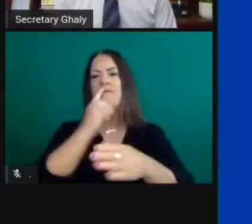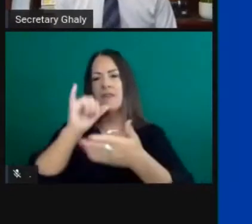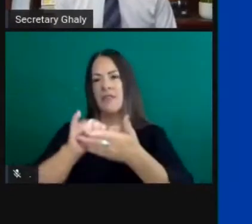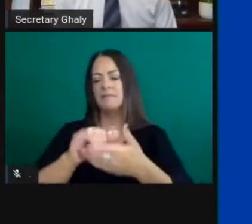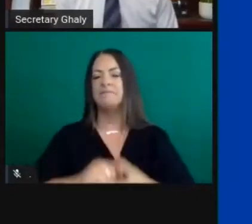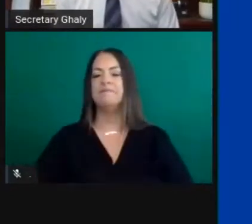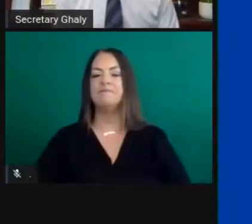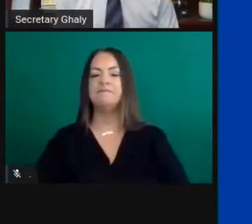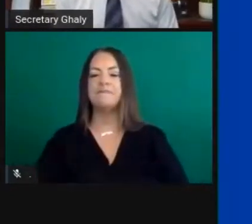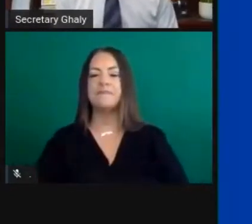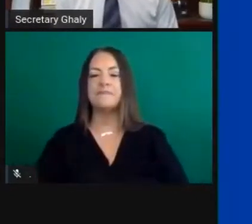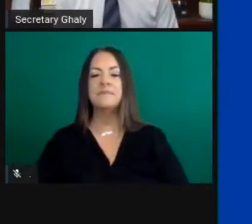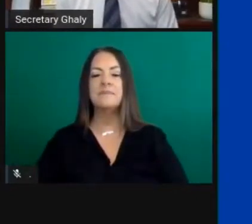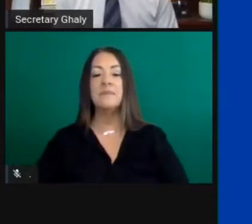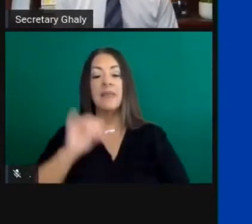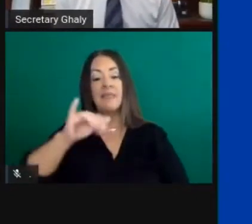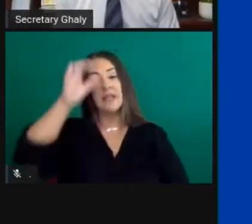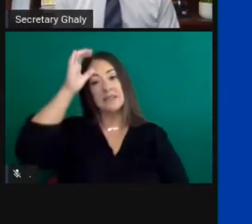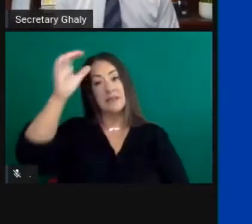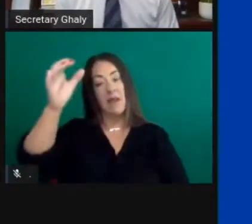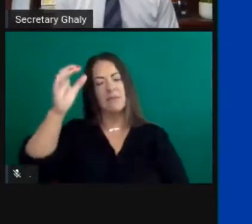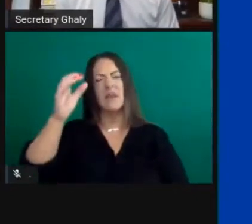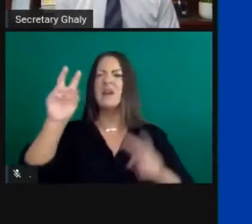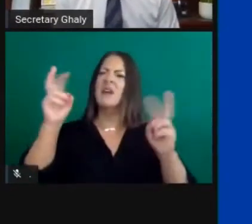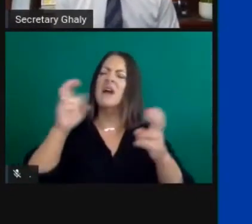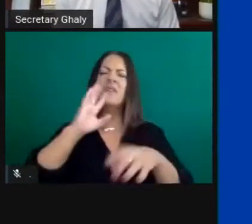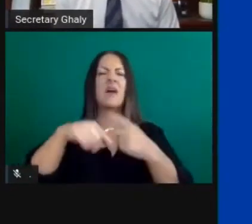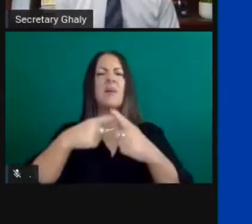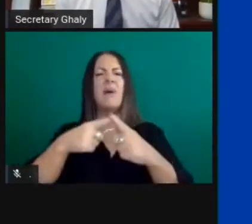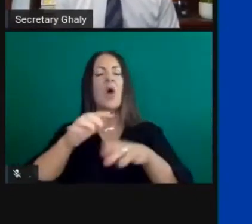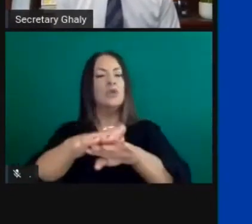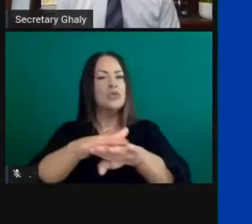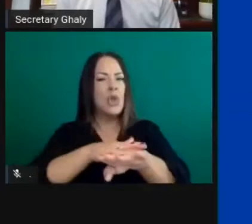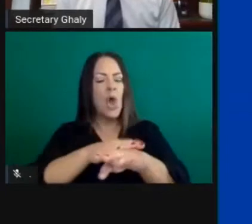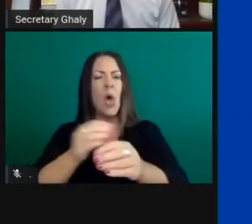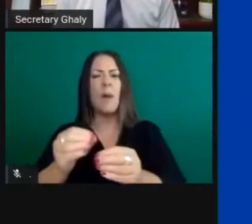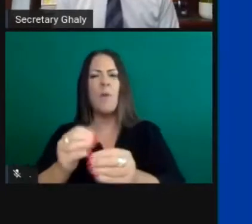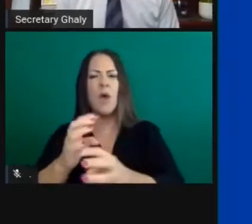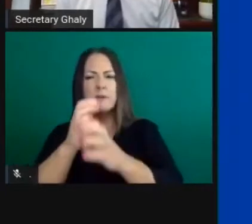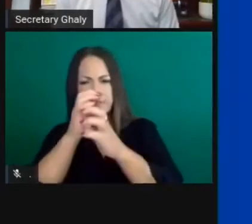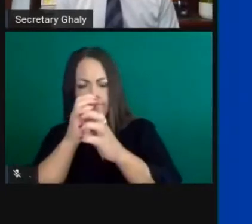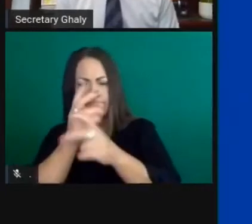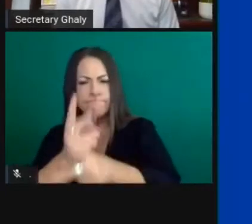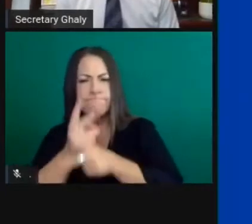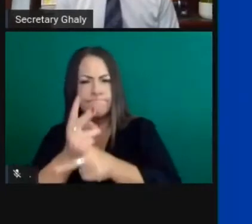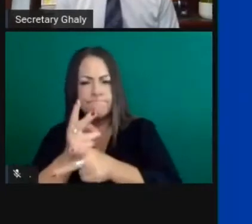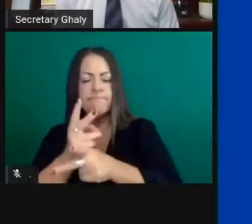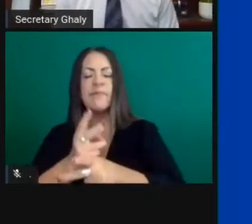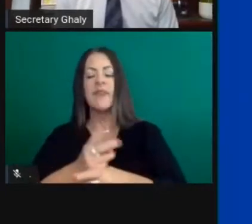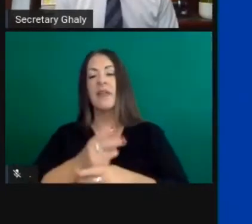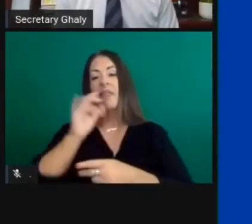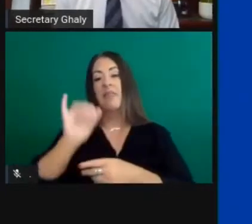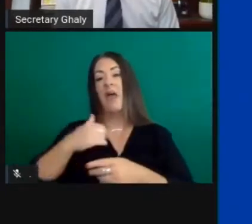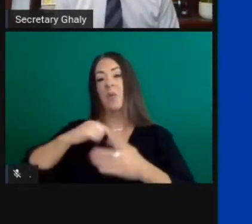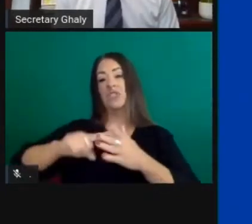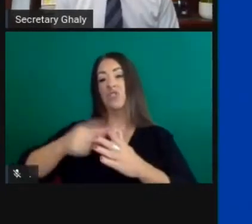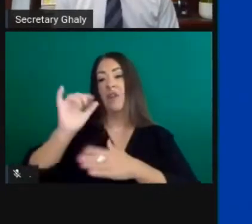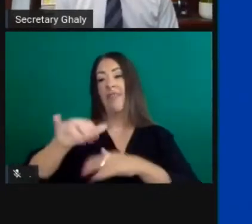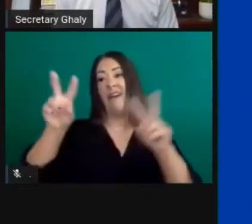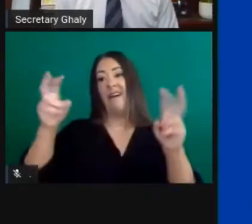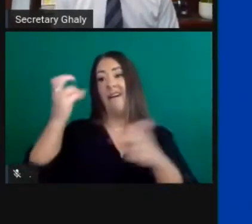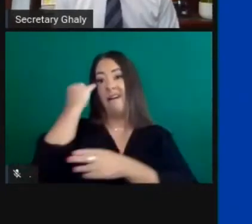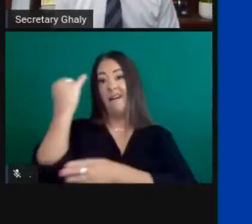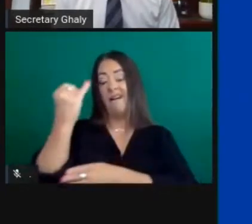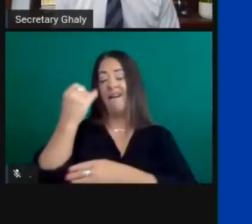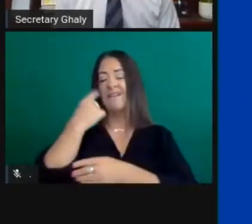this concept of slow and stringent is really where we started many weeks ago, the governor laying